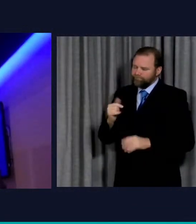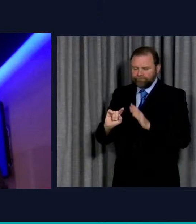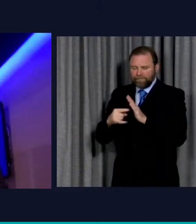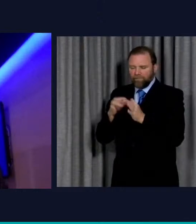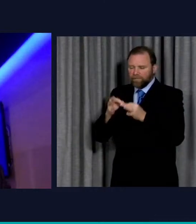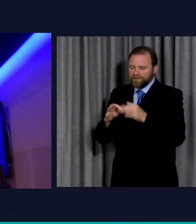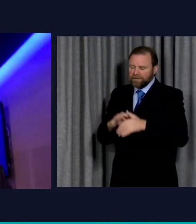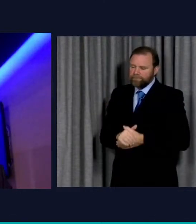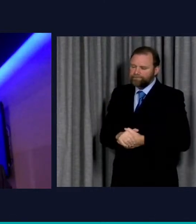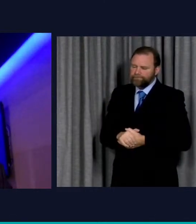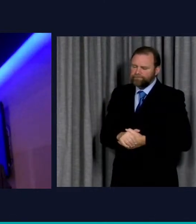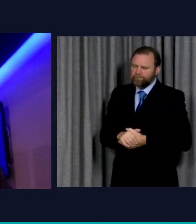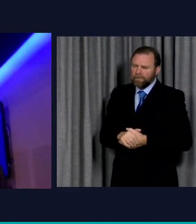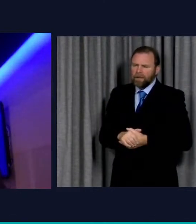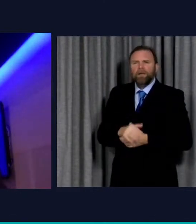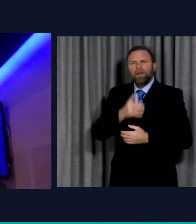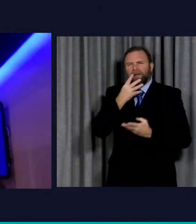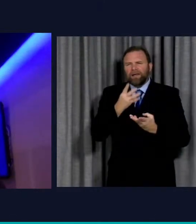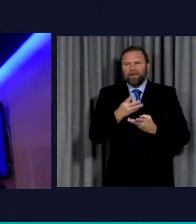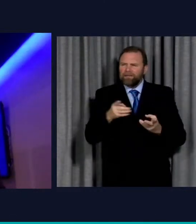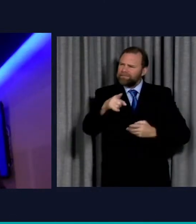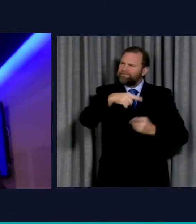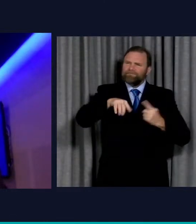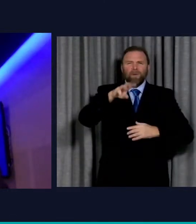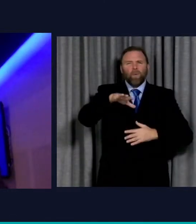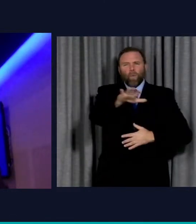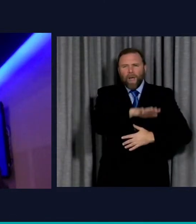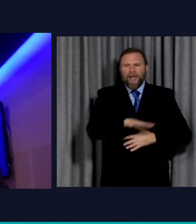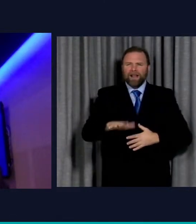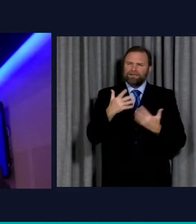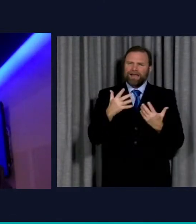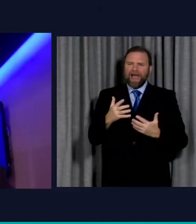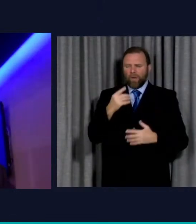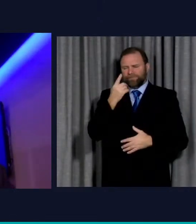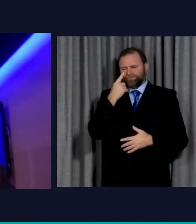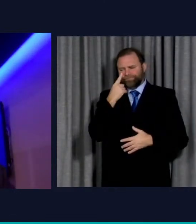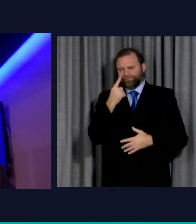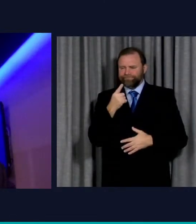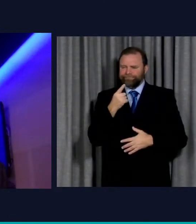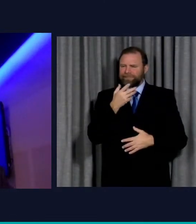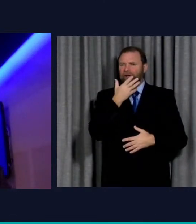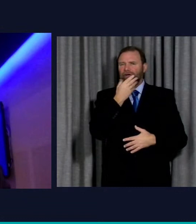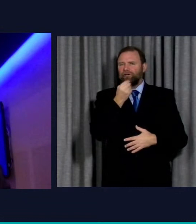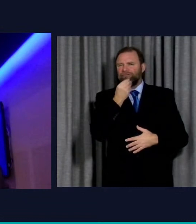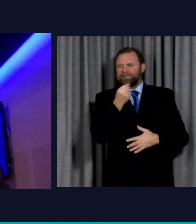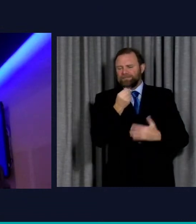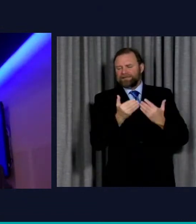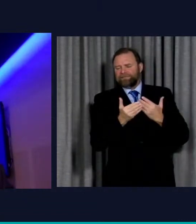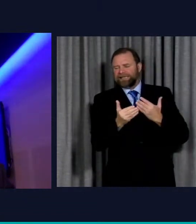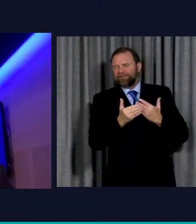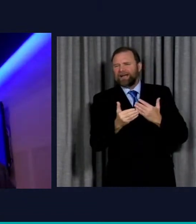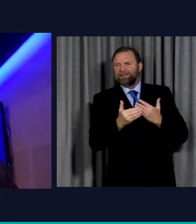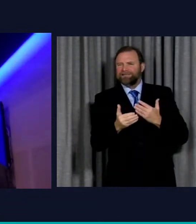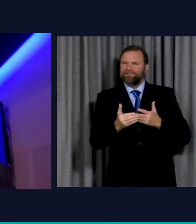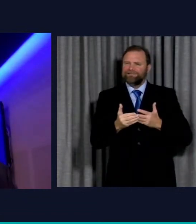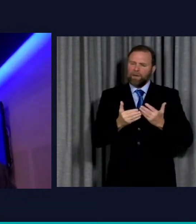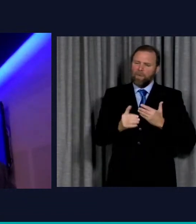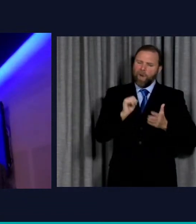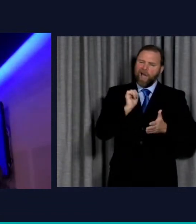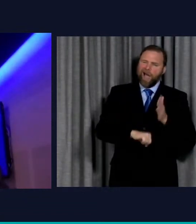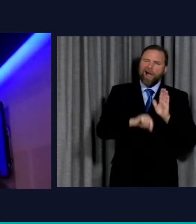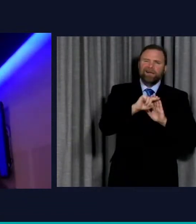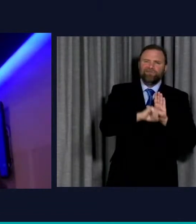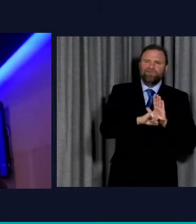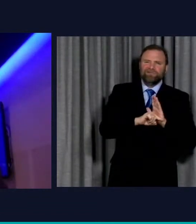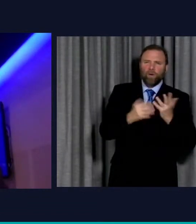People in Wales are now facing another Christmas period with harsher restrictions than over the border in England, despite having lower case